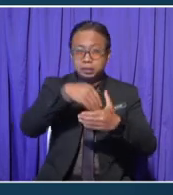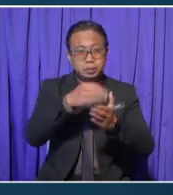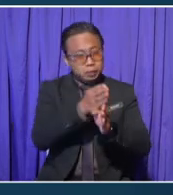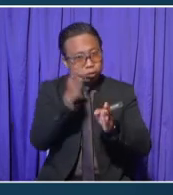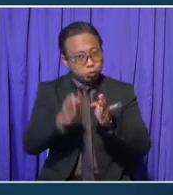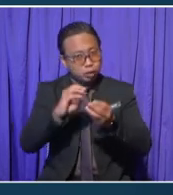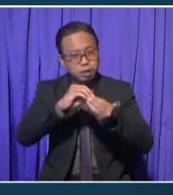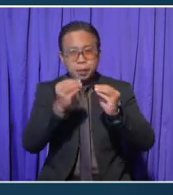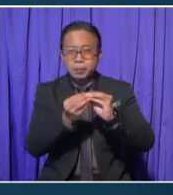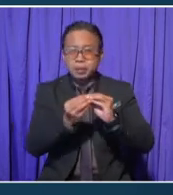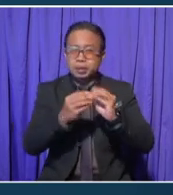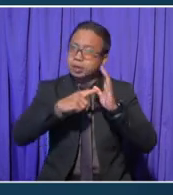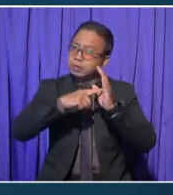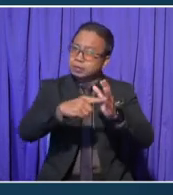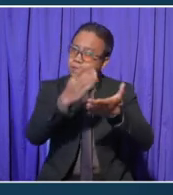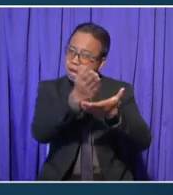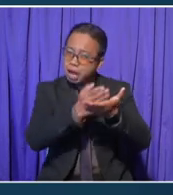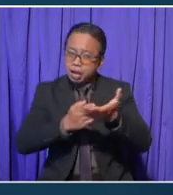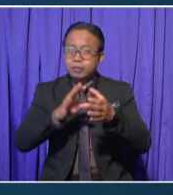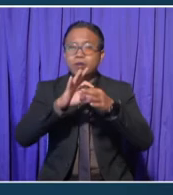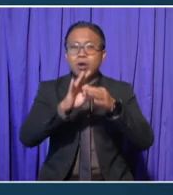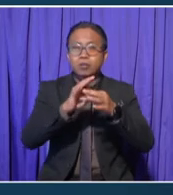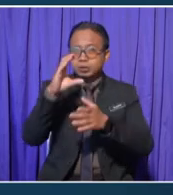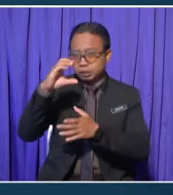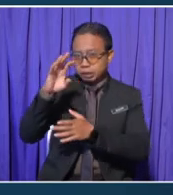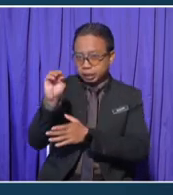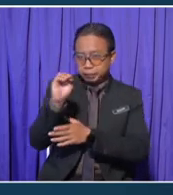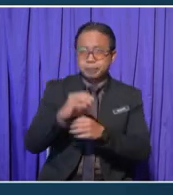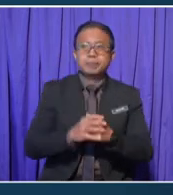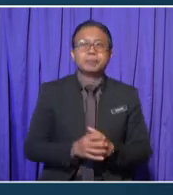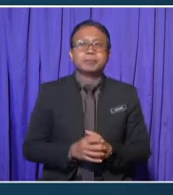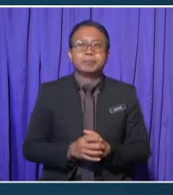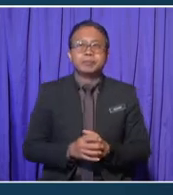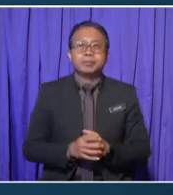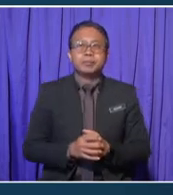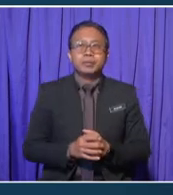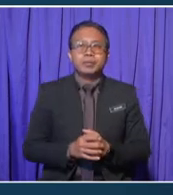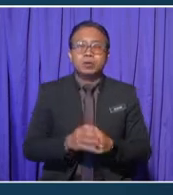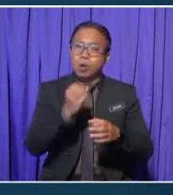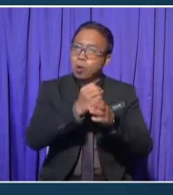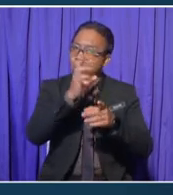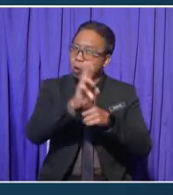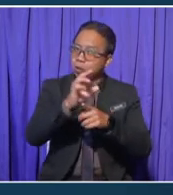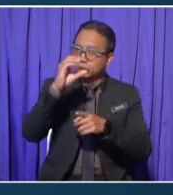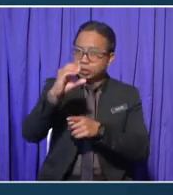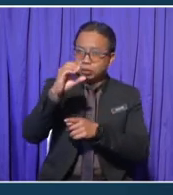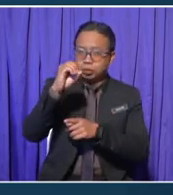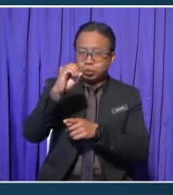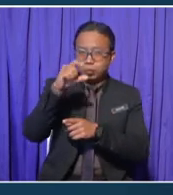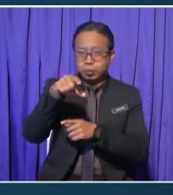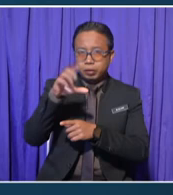numbers represent half of a centimeter. O, 0.5